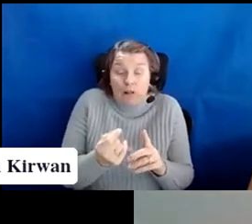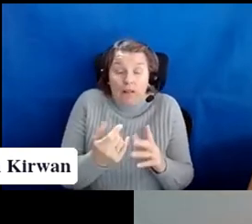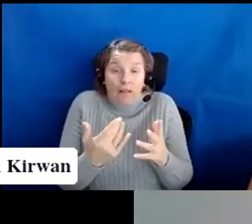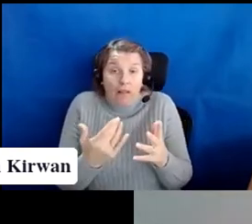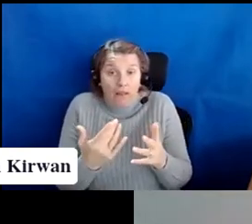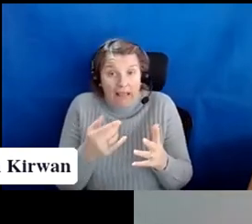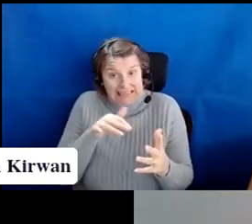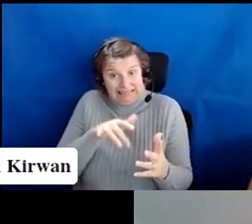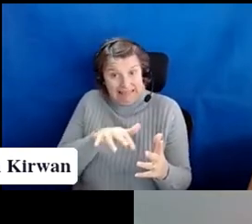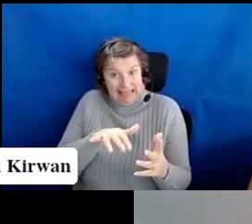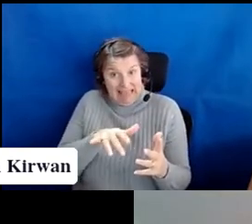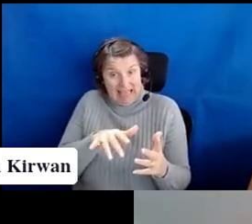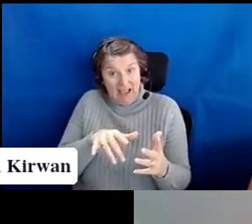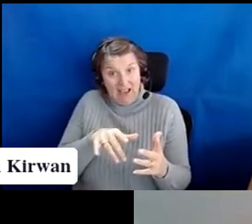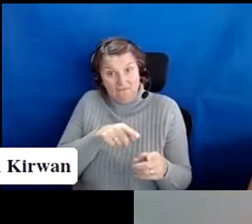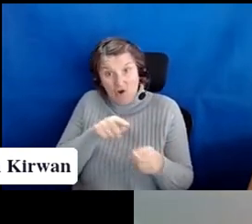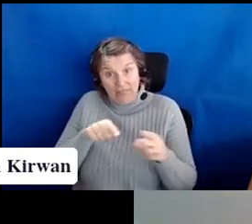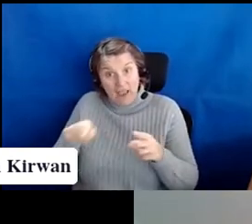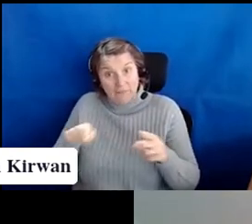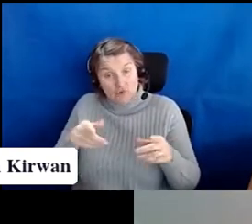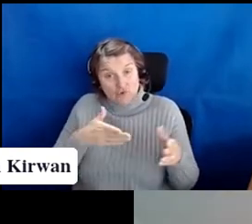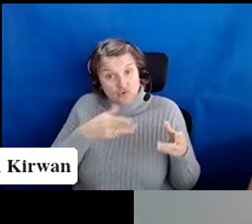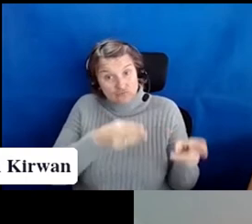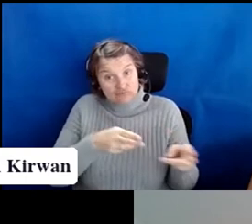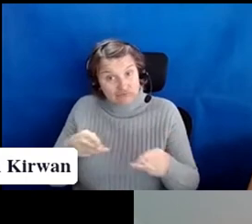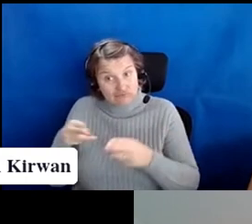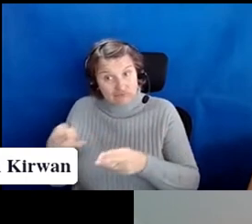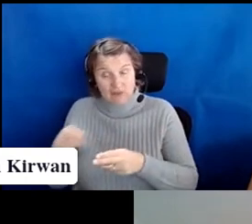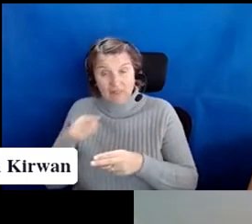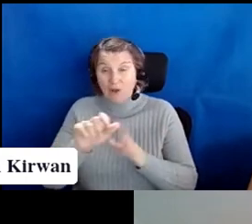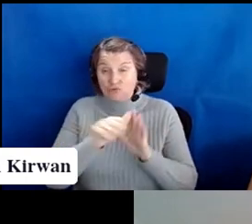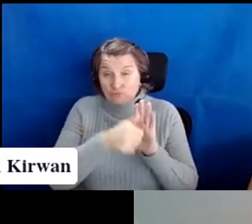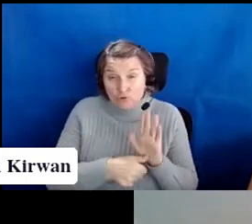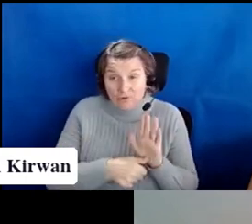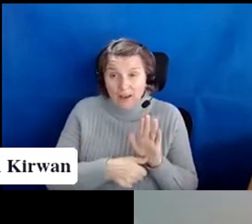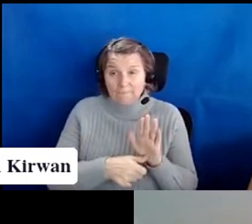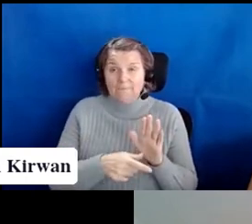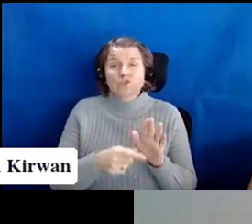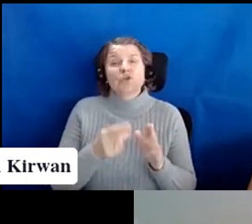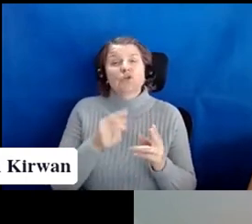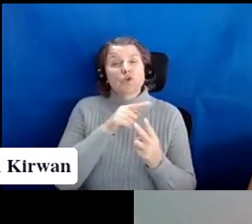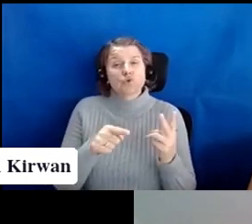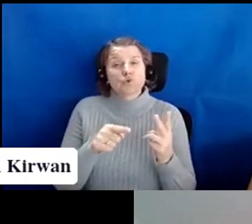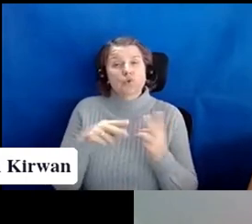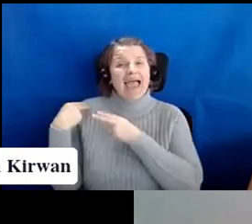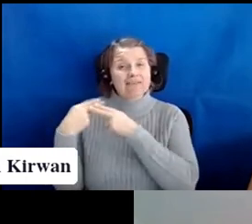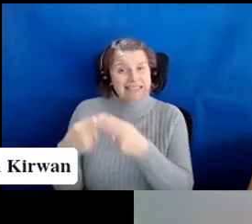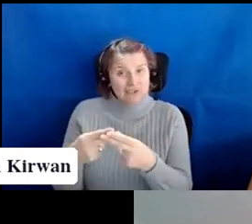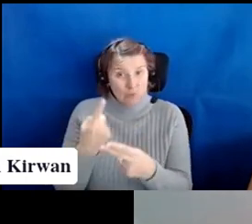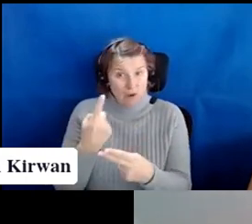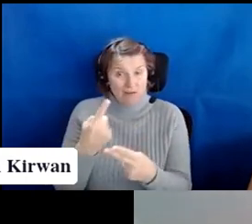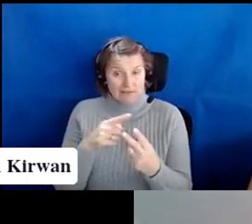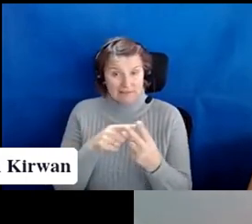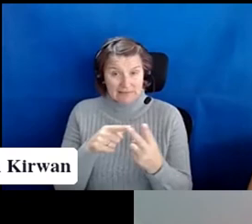the workplace as well. These programs, or certainly the two heritage ones, are funded programs. So with the question